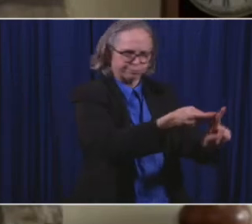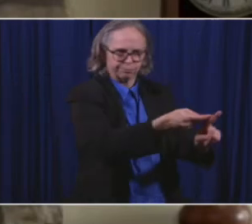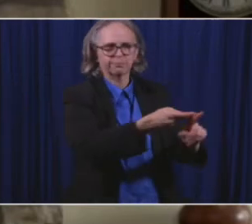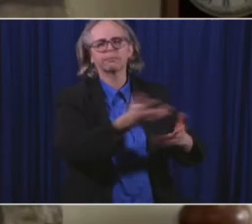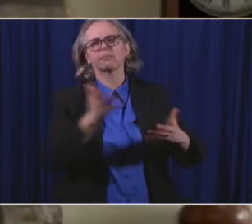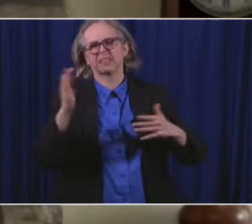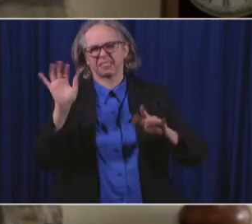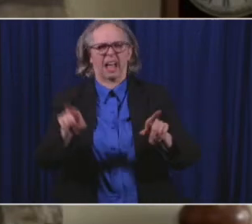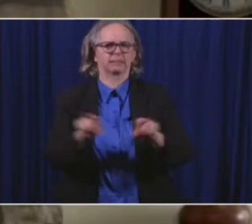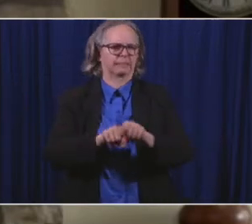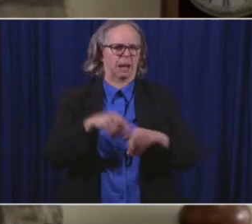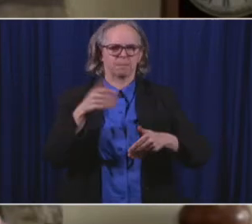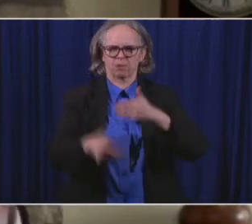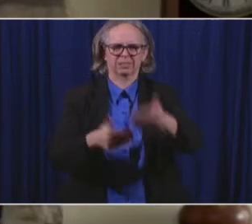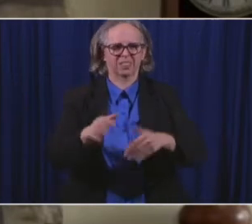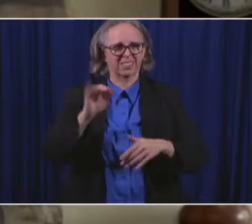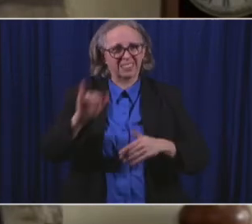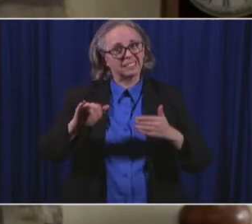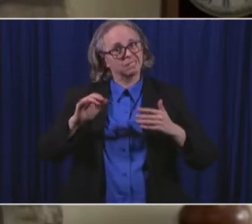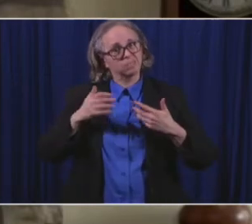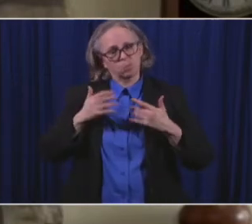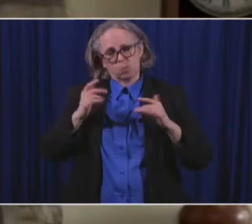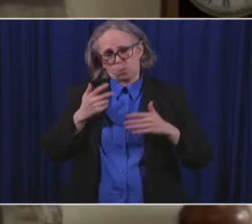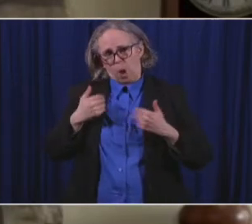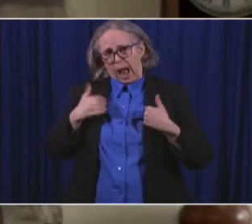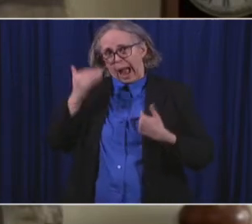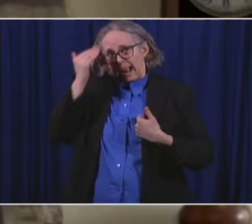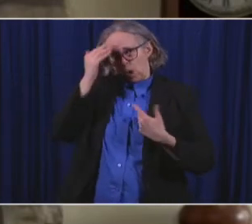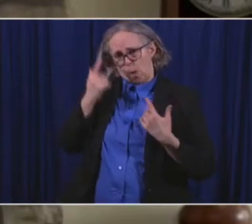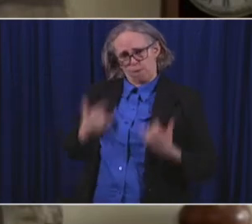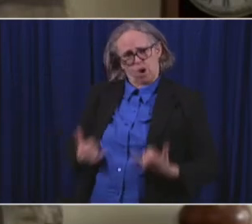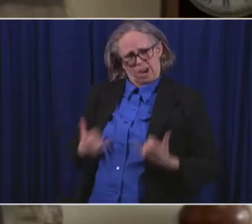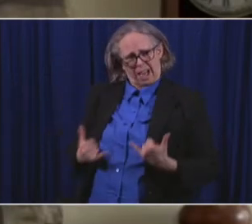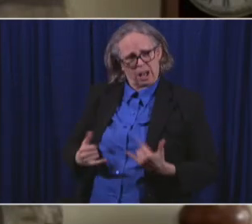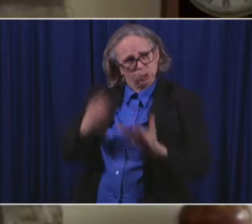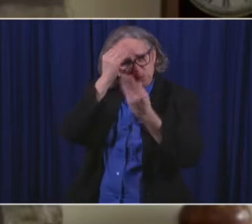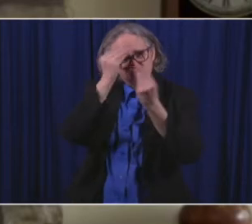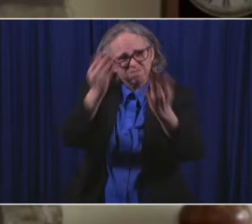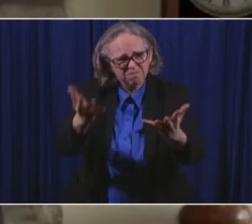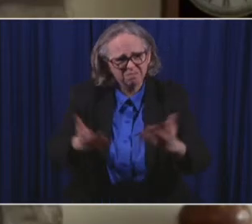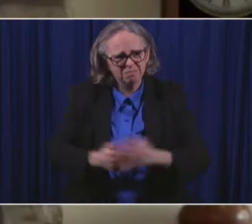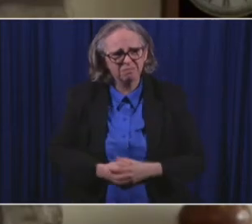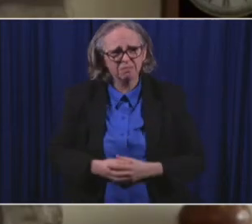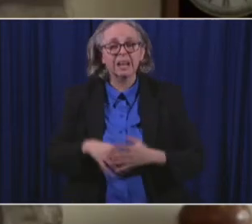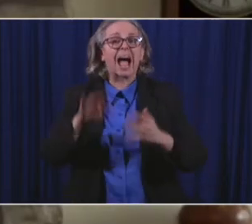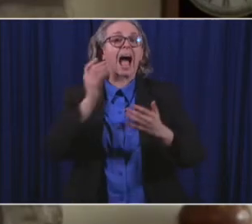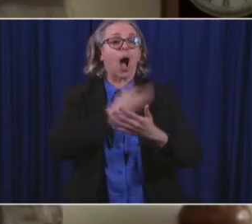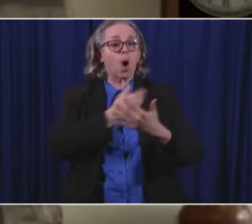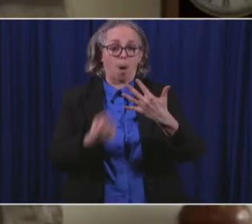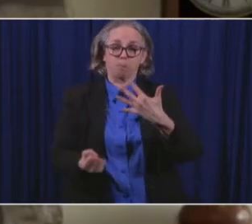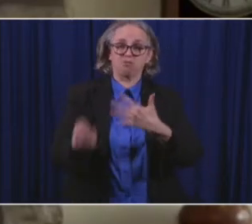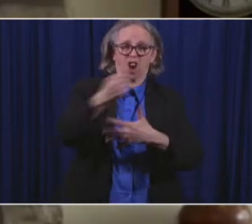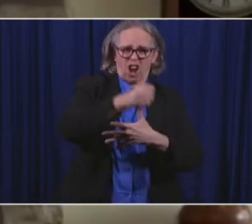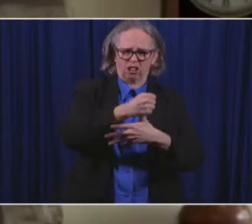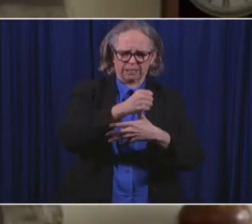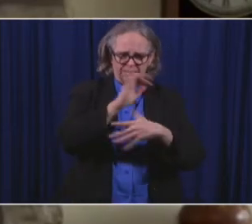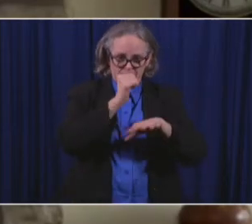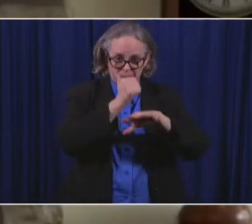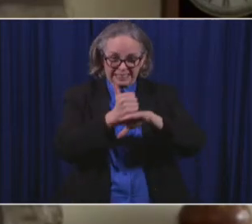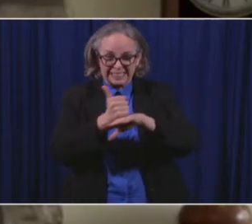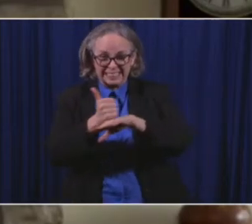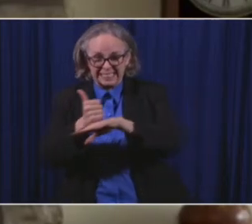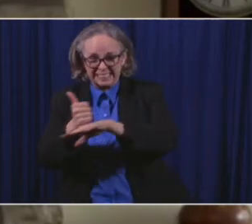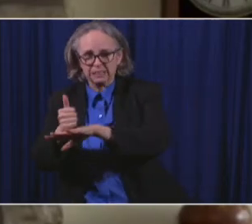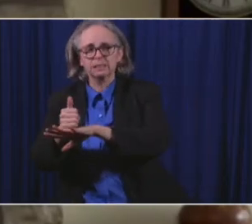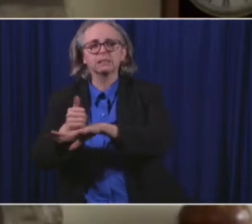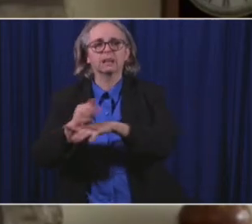how this is going to be. We've already set the priorities. Within that priorities now is a scheduling job.